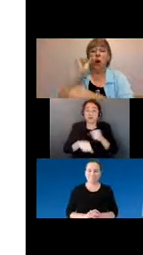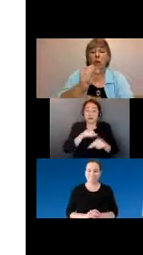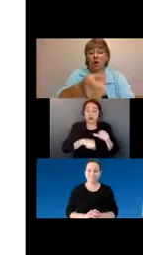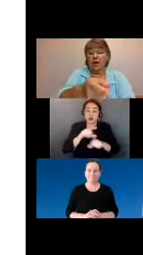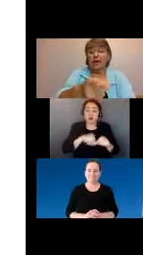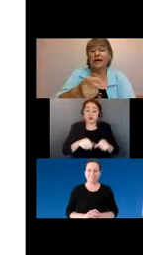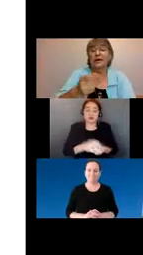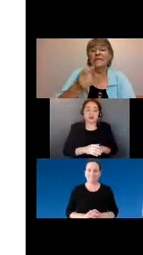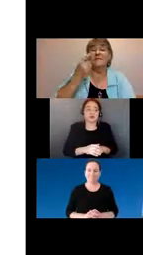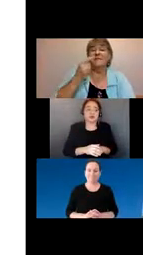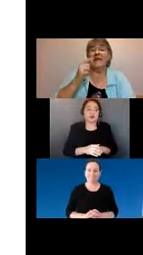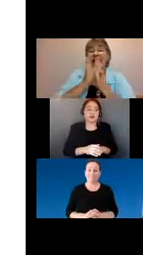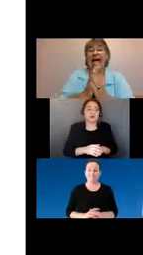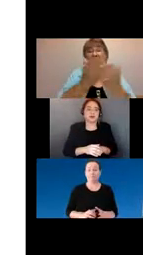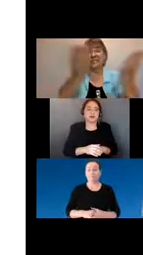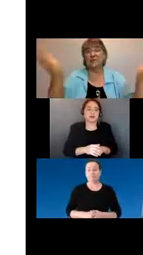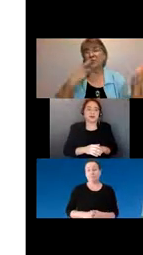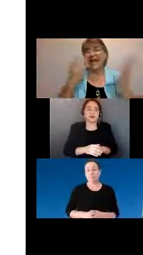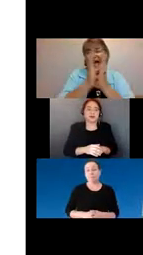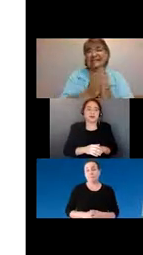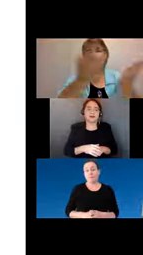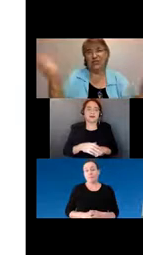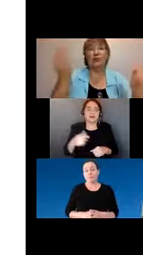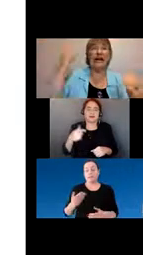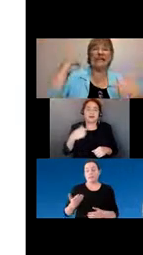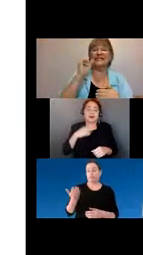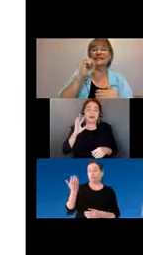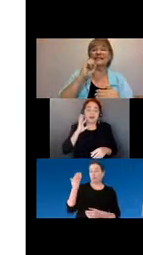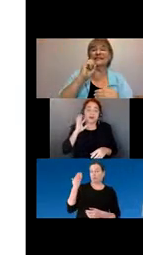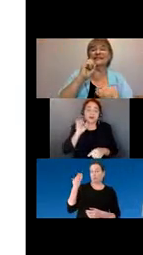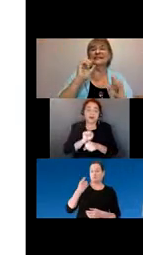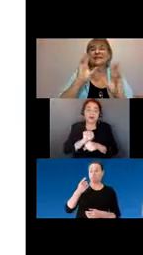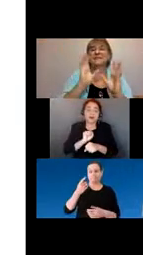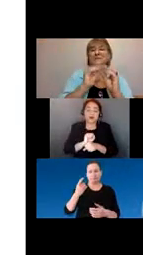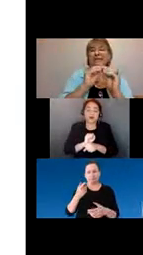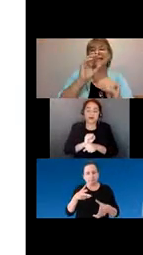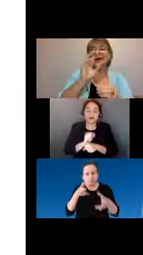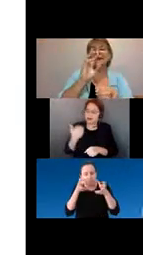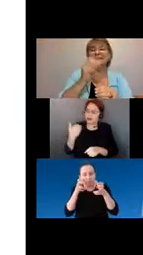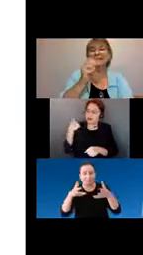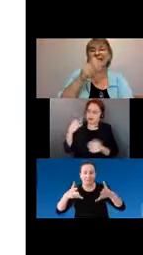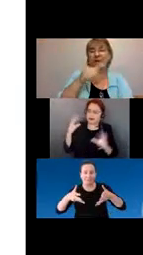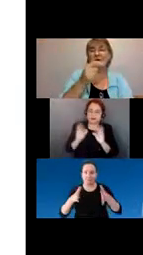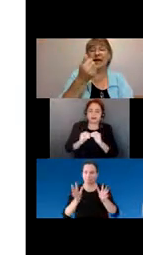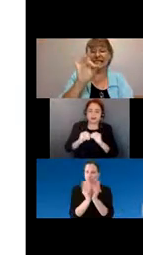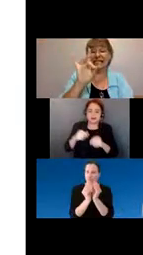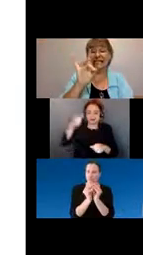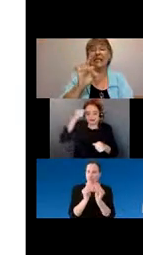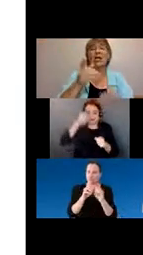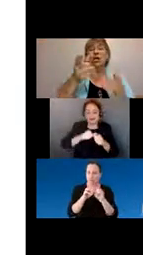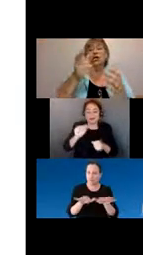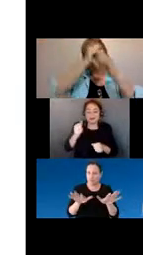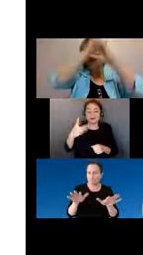The homework that we asked you last meeting on September